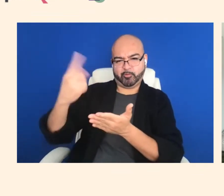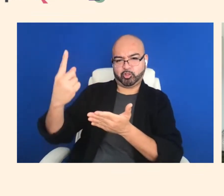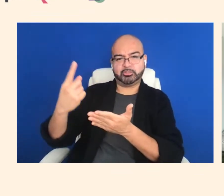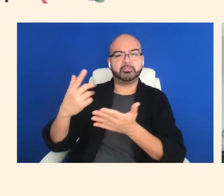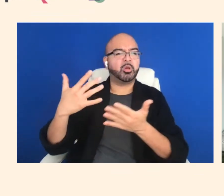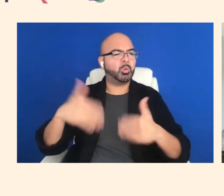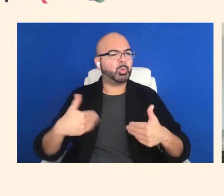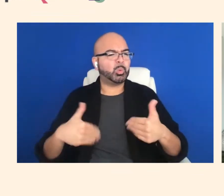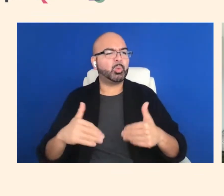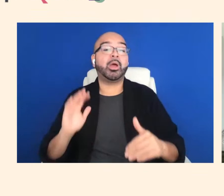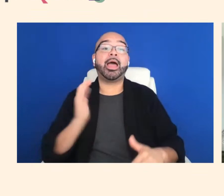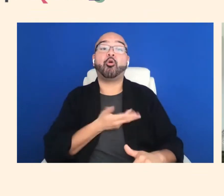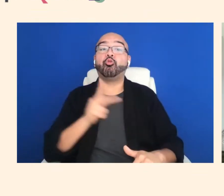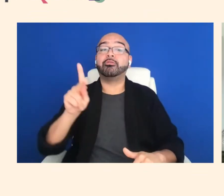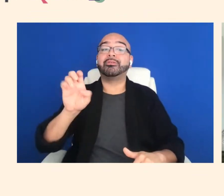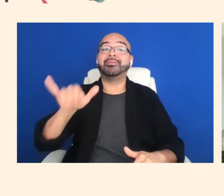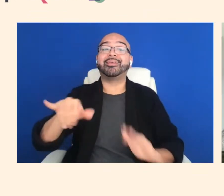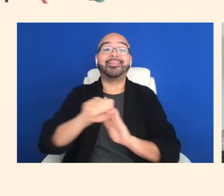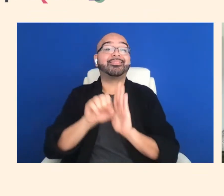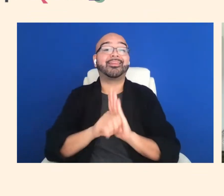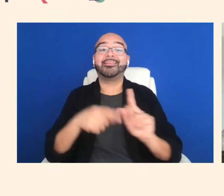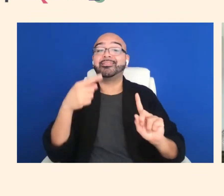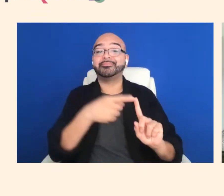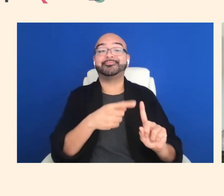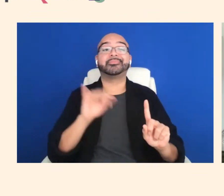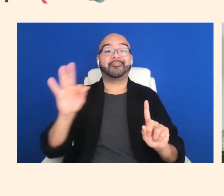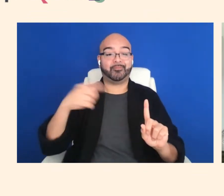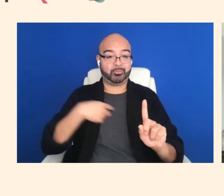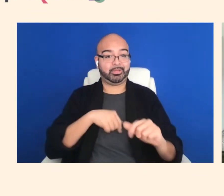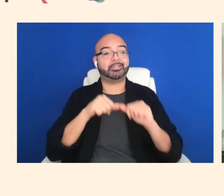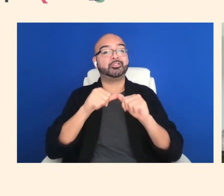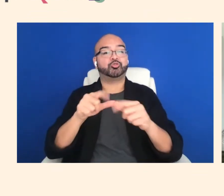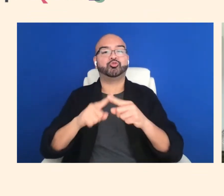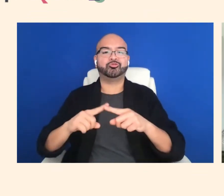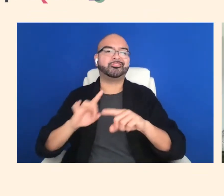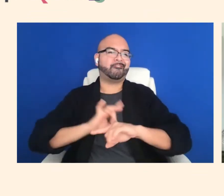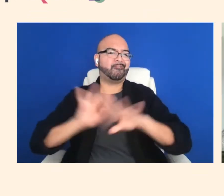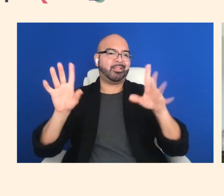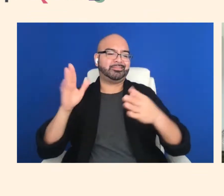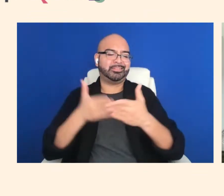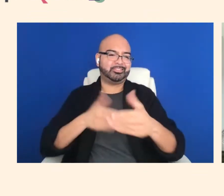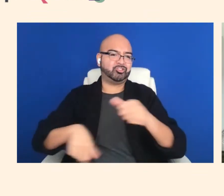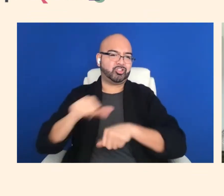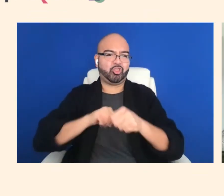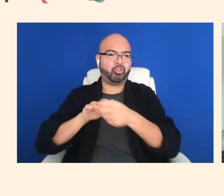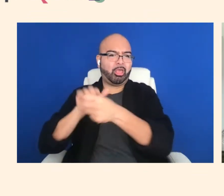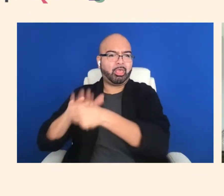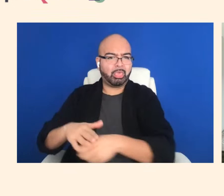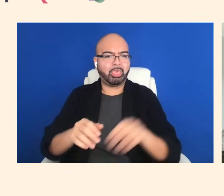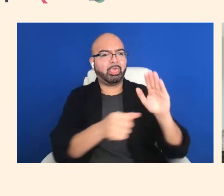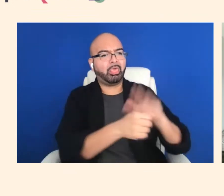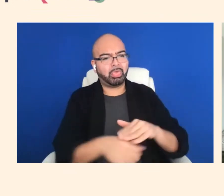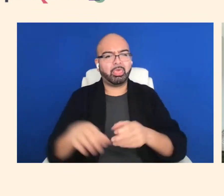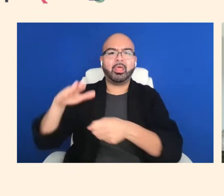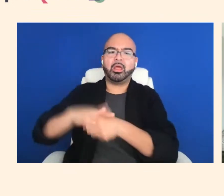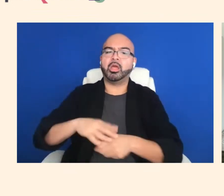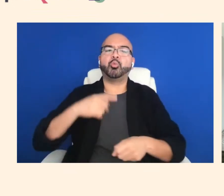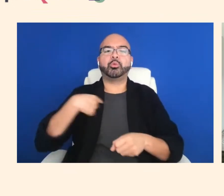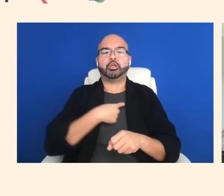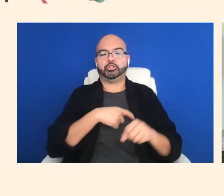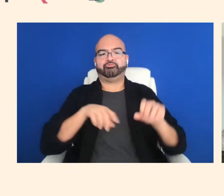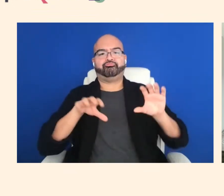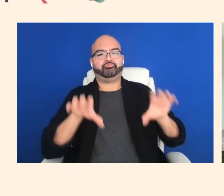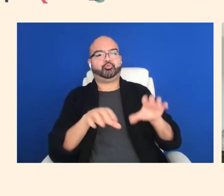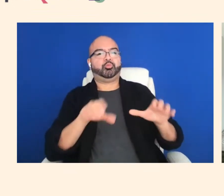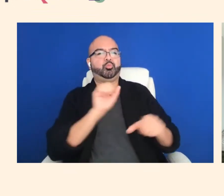is that if we continue to commit violence upon one another, we're doing the work of the state. And so we have to take